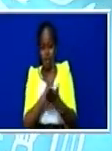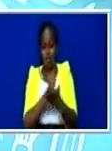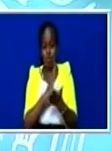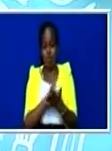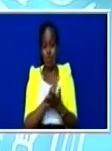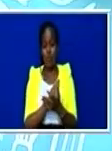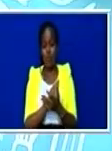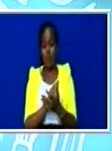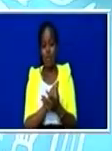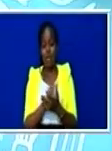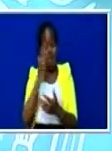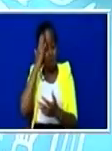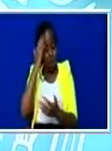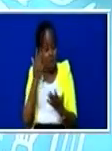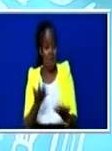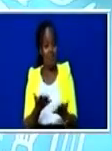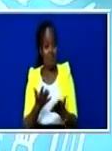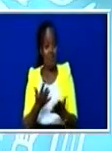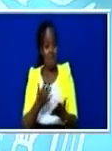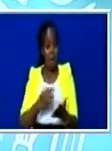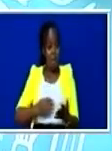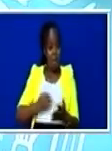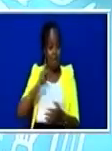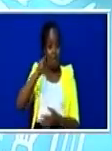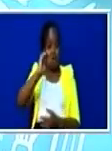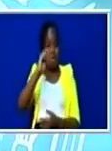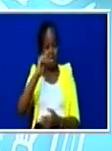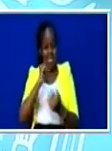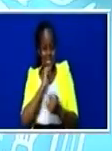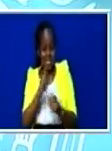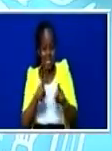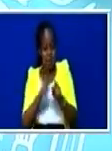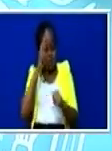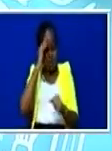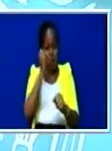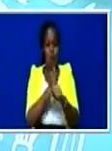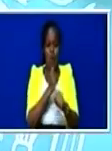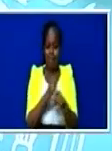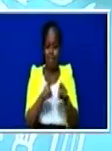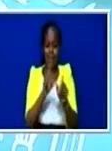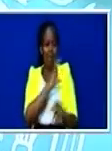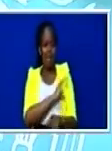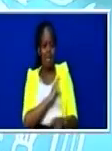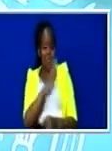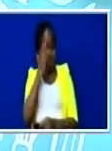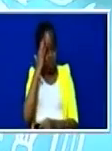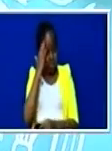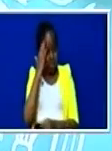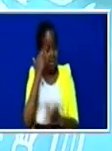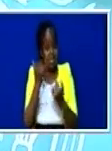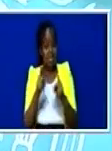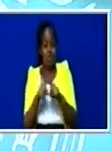good. So now you know the structure of the proteins, you know the functions, the properties of proteins, and